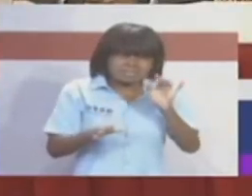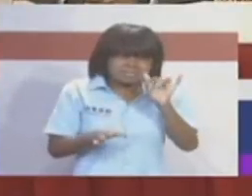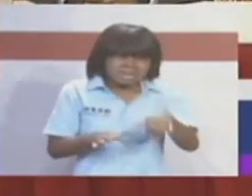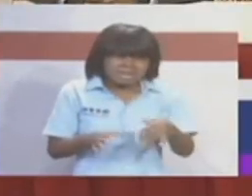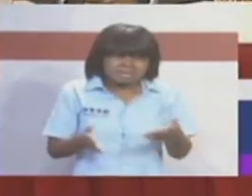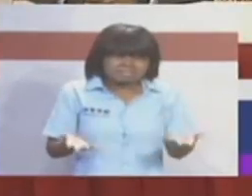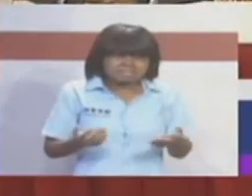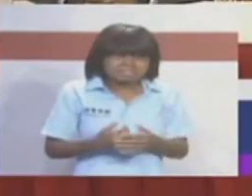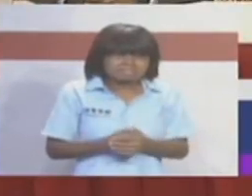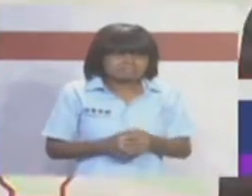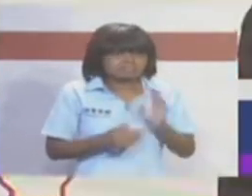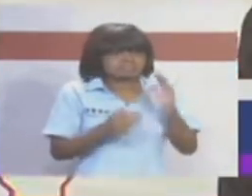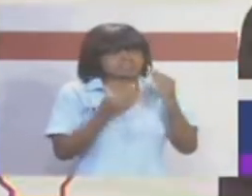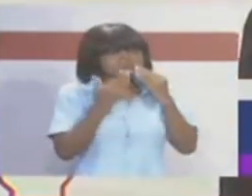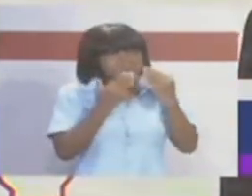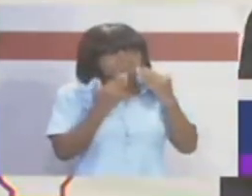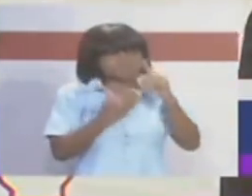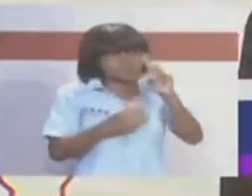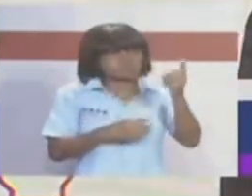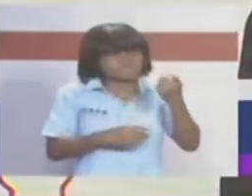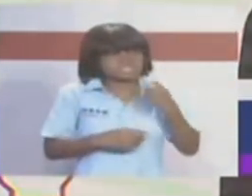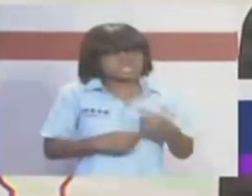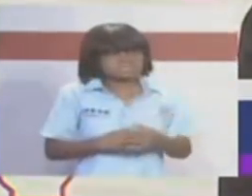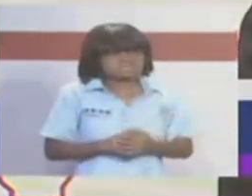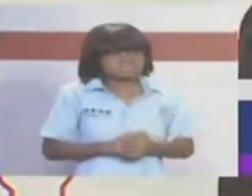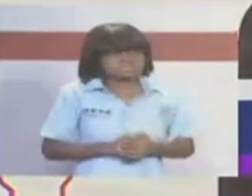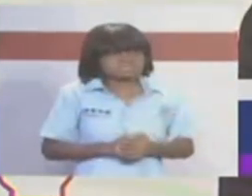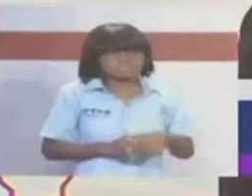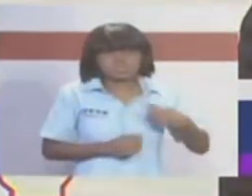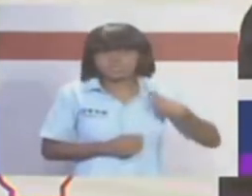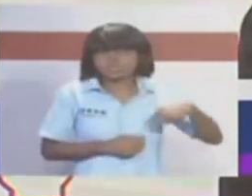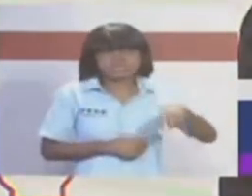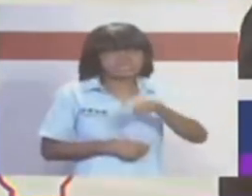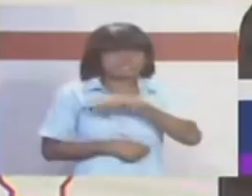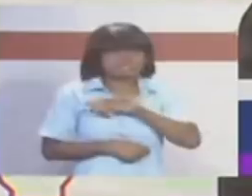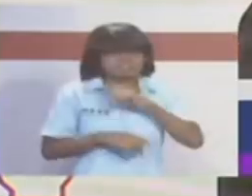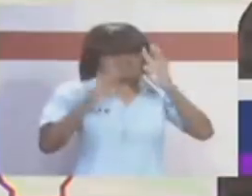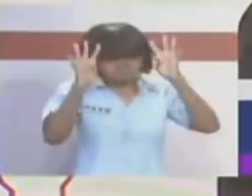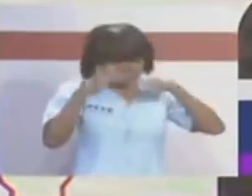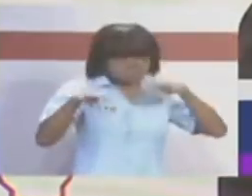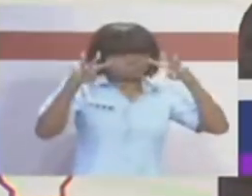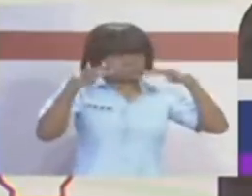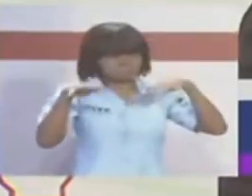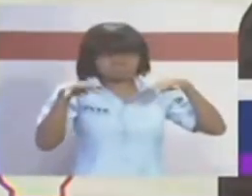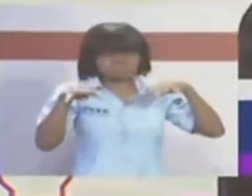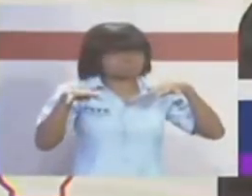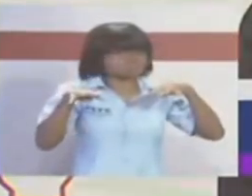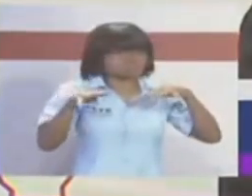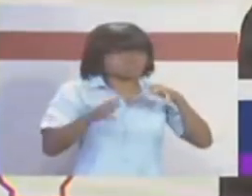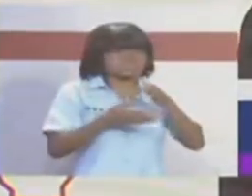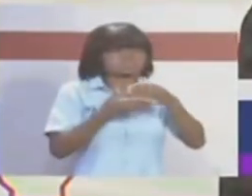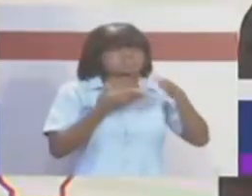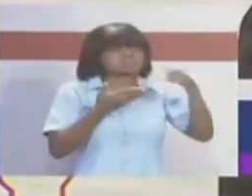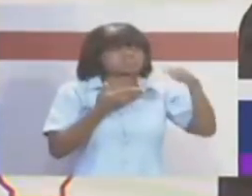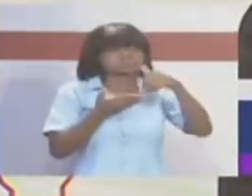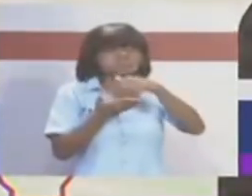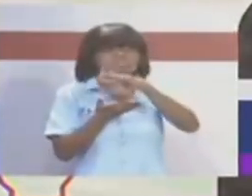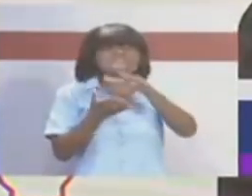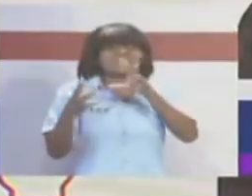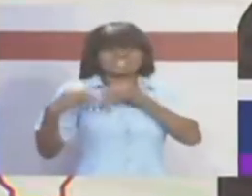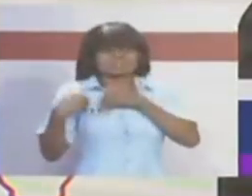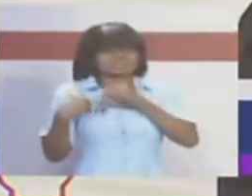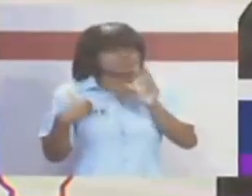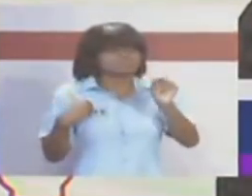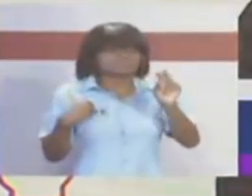question. We do not discriminate. We treat everybody with the maximum amount of treatment that is required, and